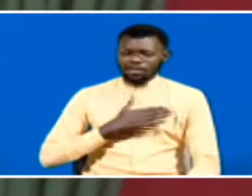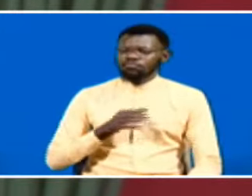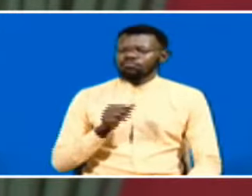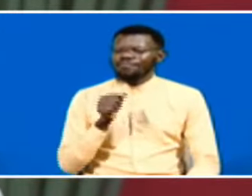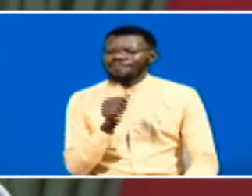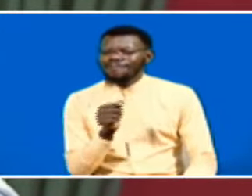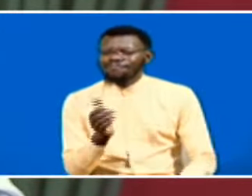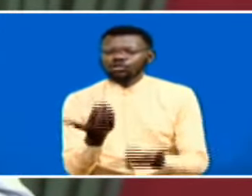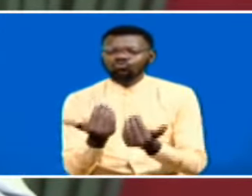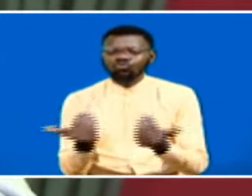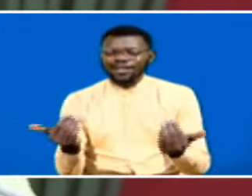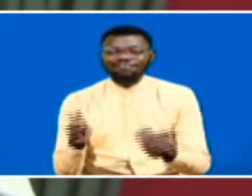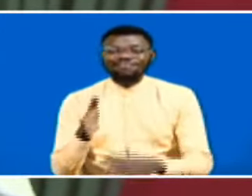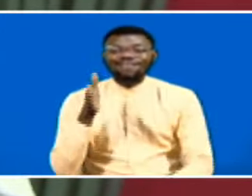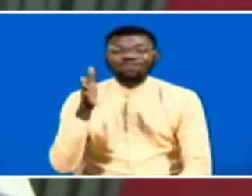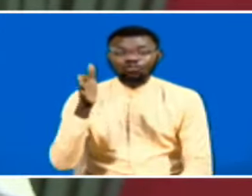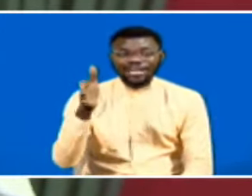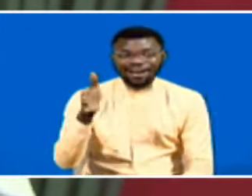children.